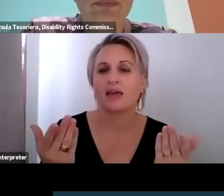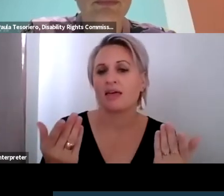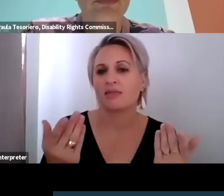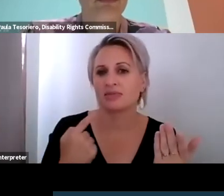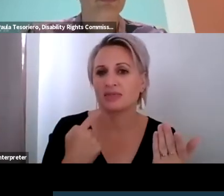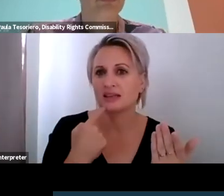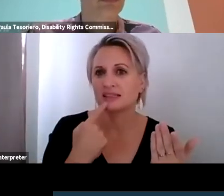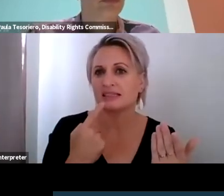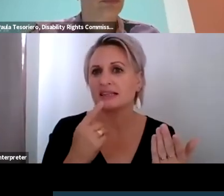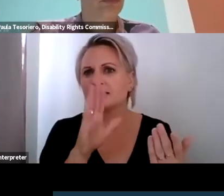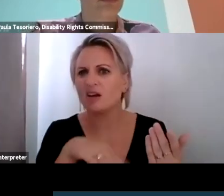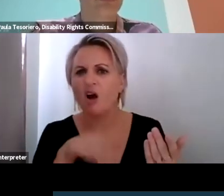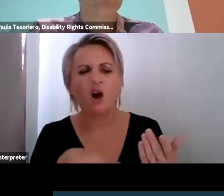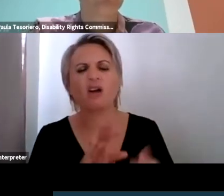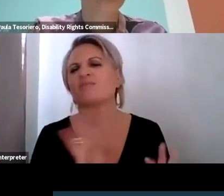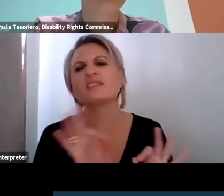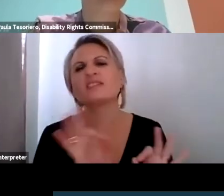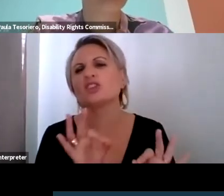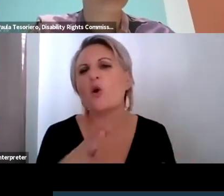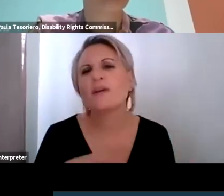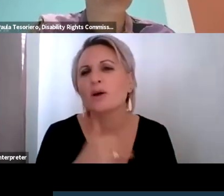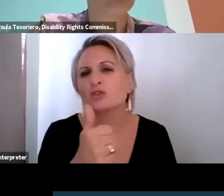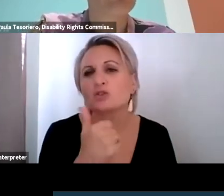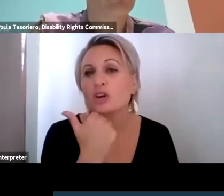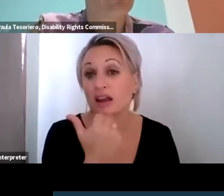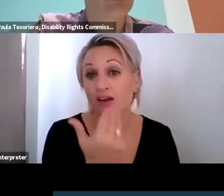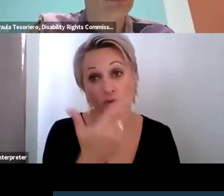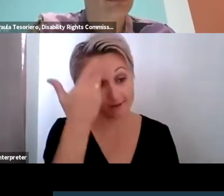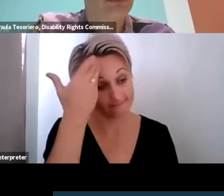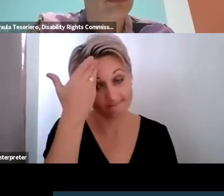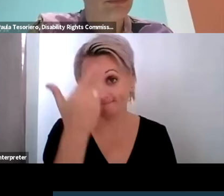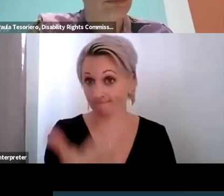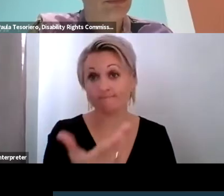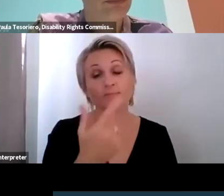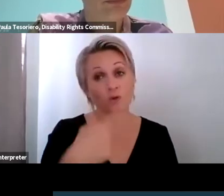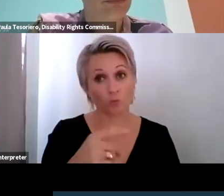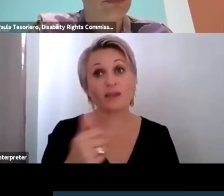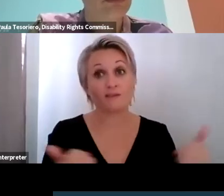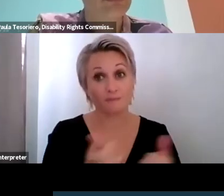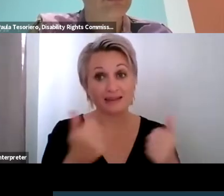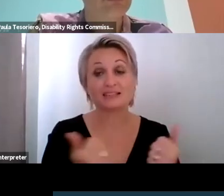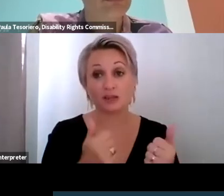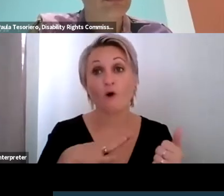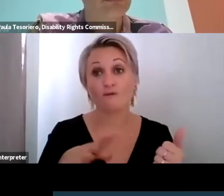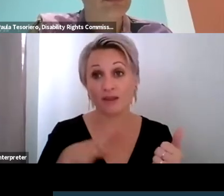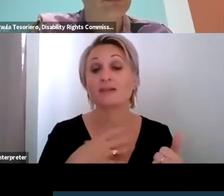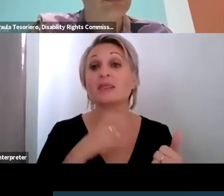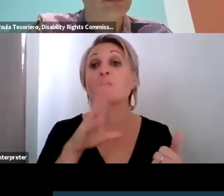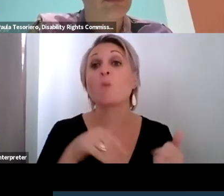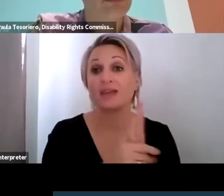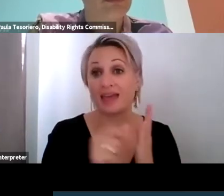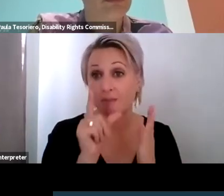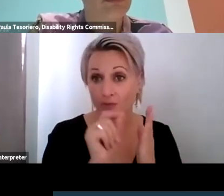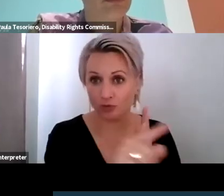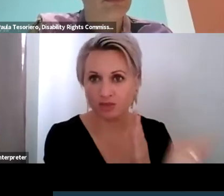don't have females who are good enough to do this by making sure that we have a steady flow of females that are more than capable of doing this. How